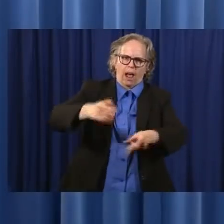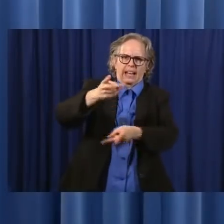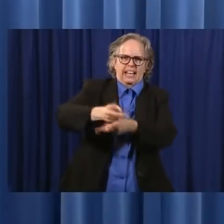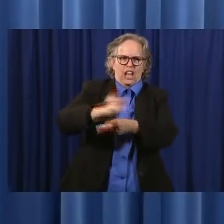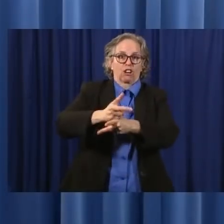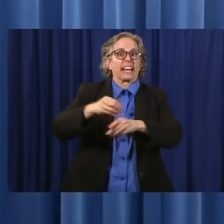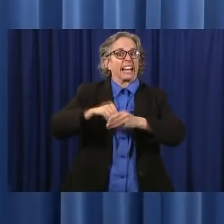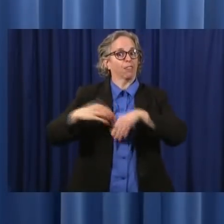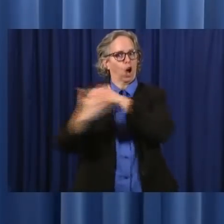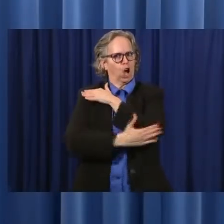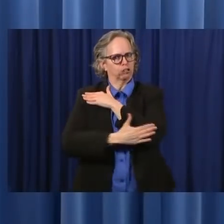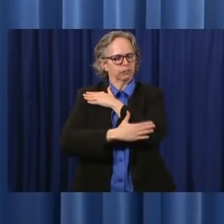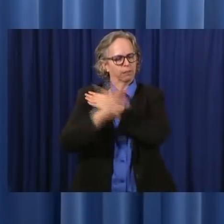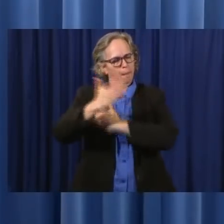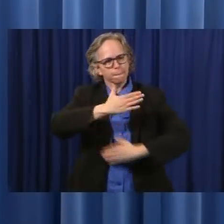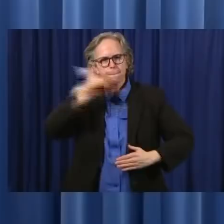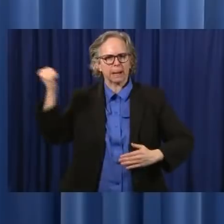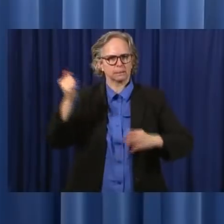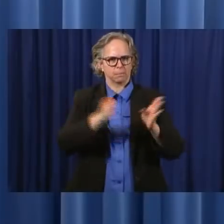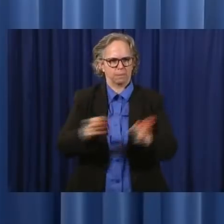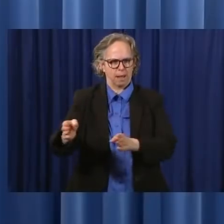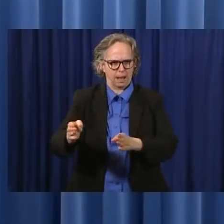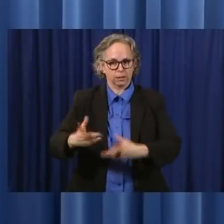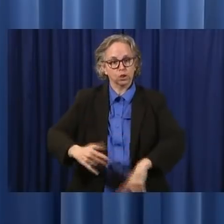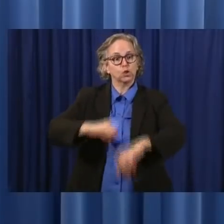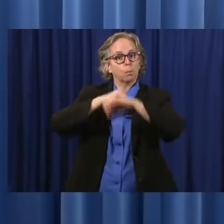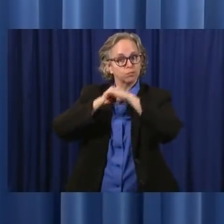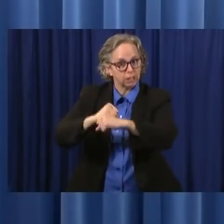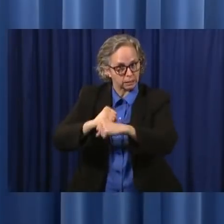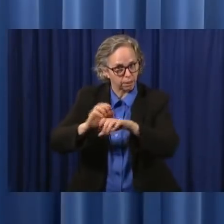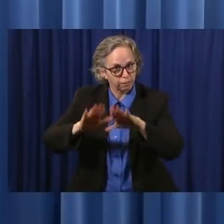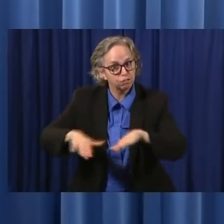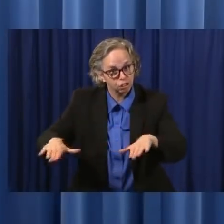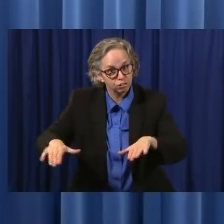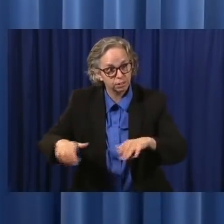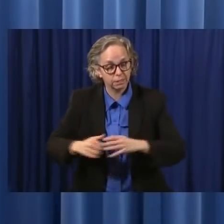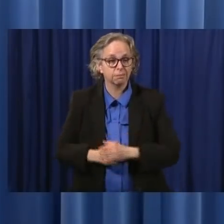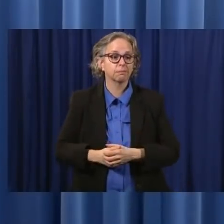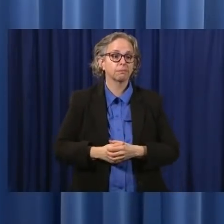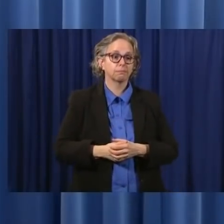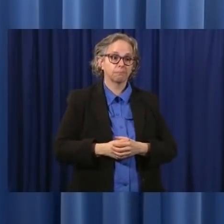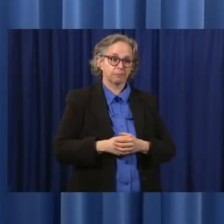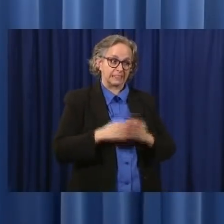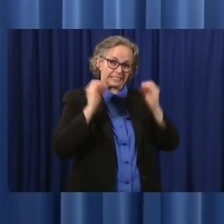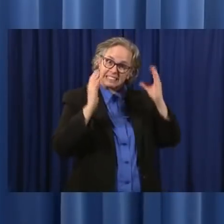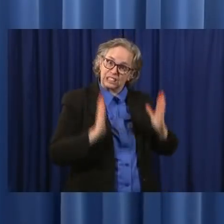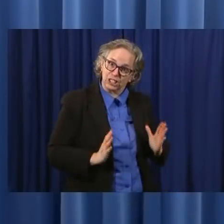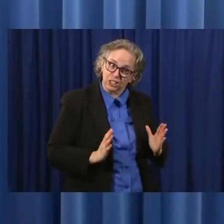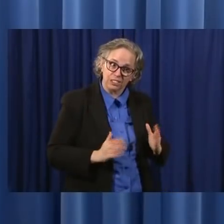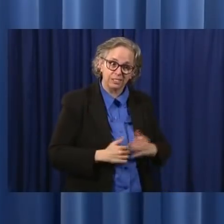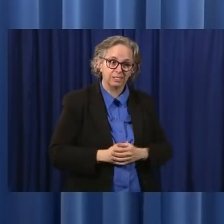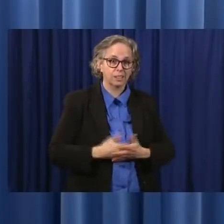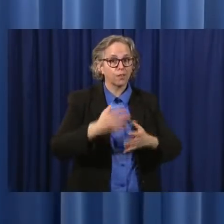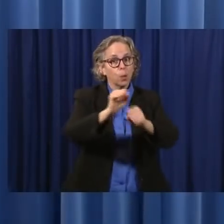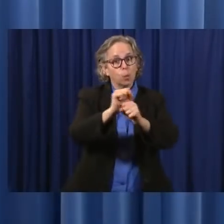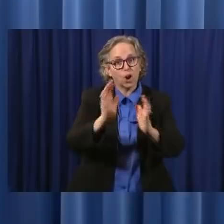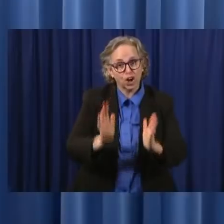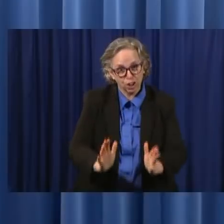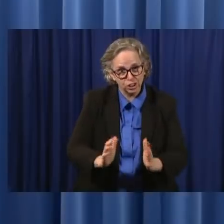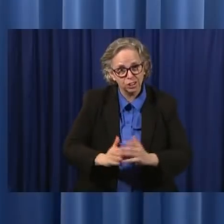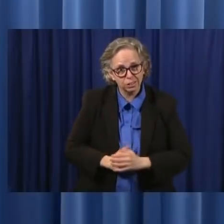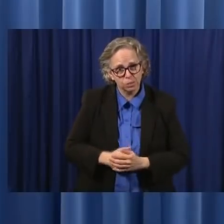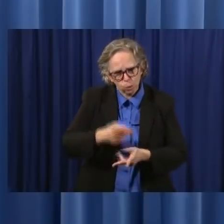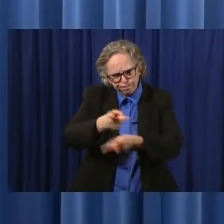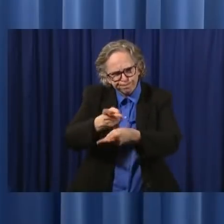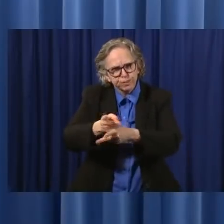our young people, and one that protects the health and safety of our child care workers, teachers. Moving forward,